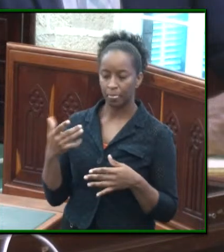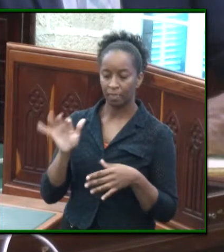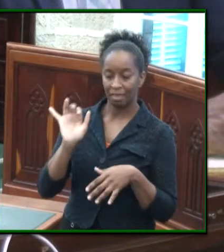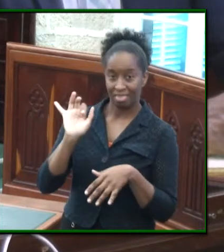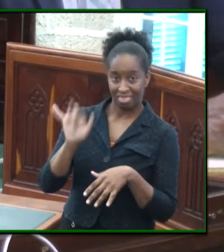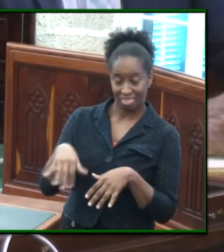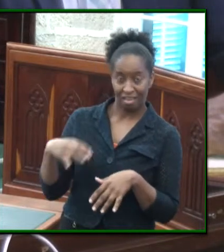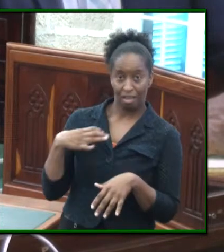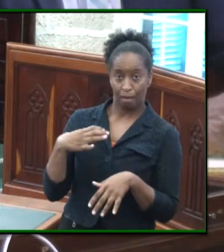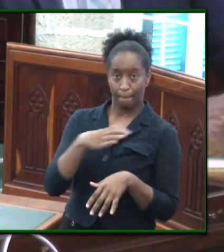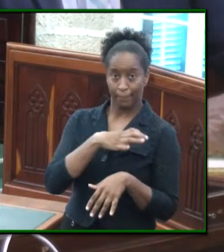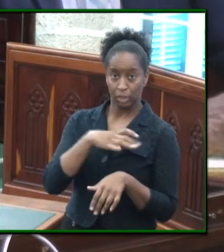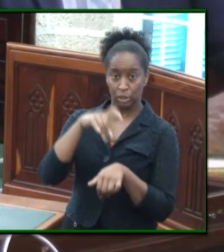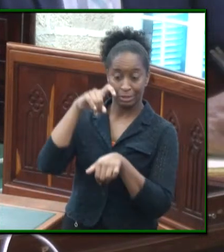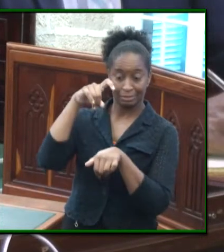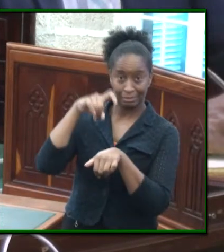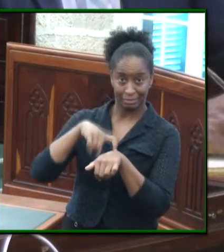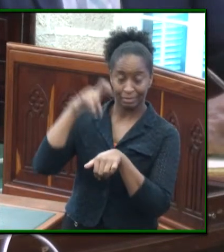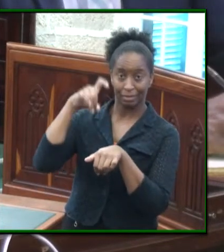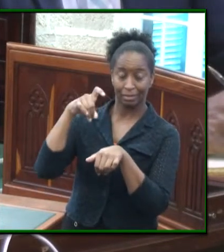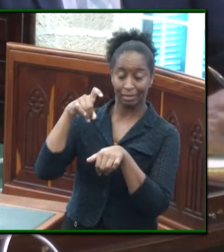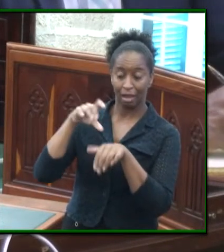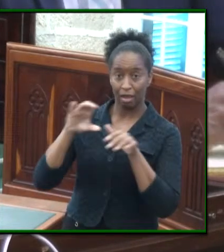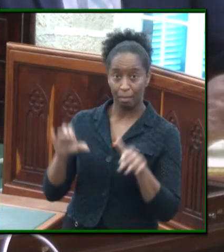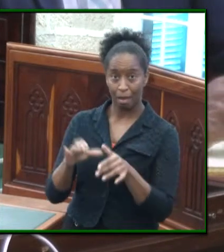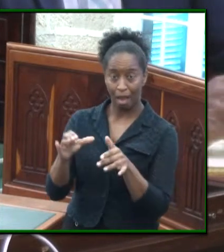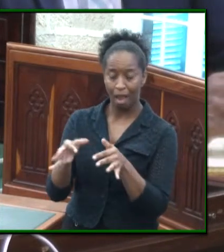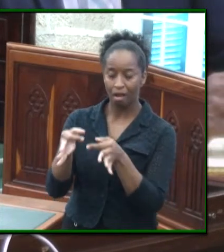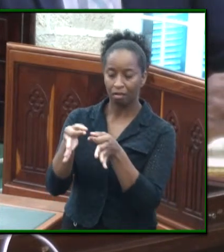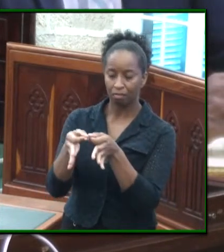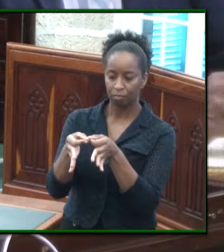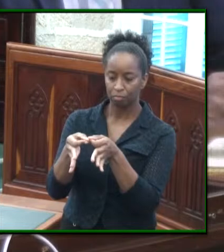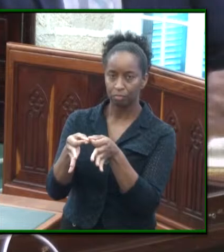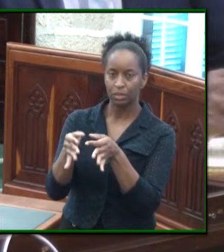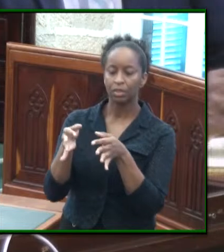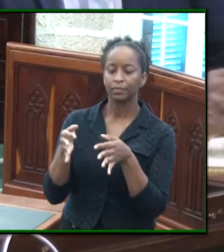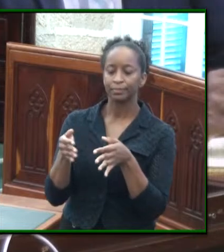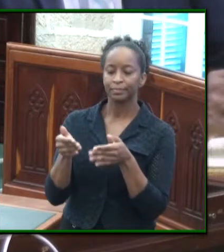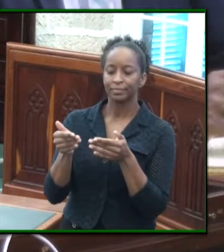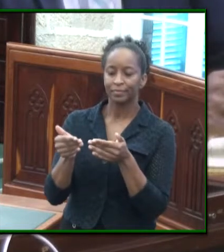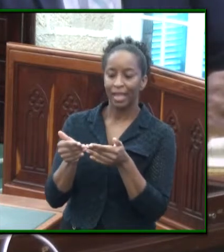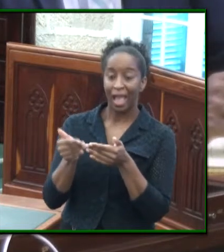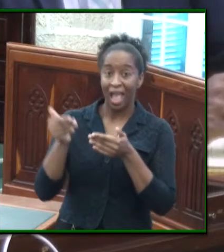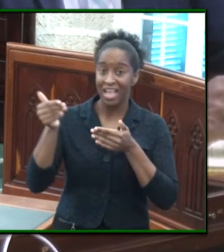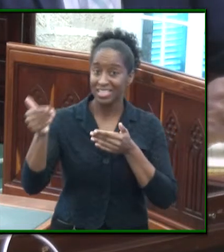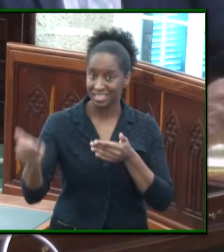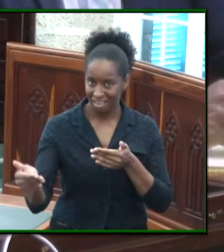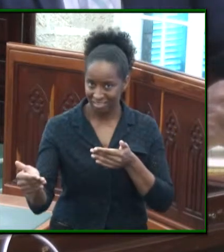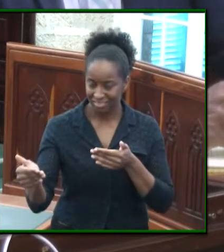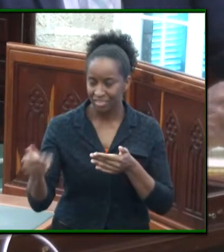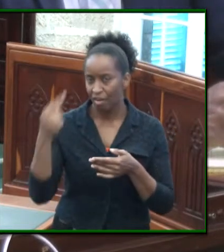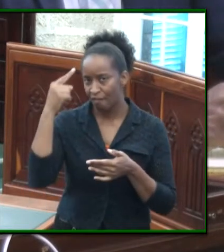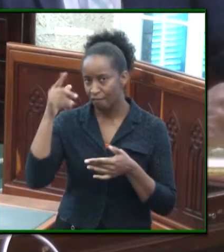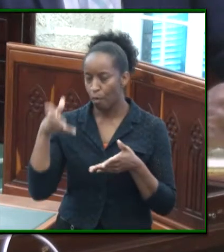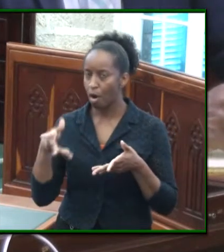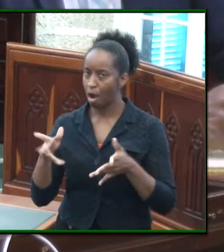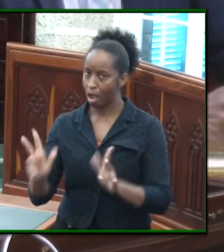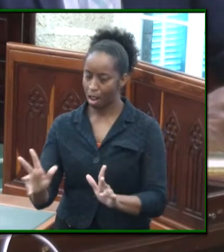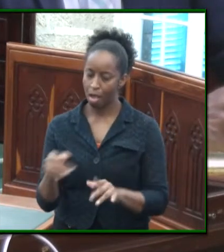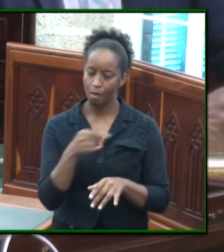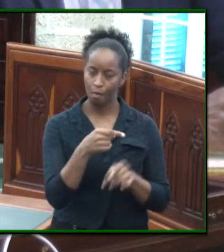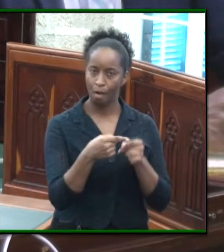The country in January received a formal